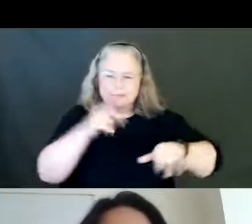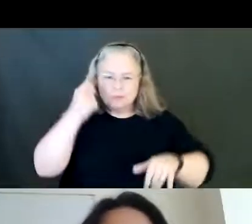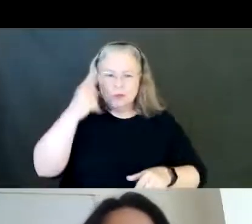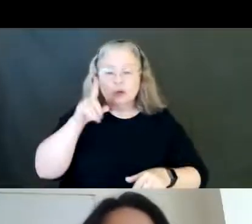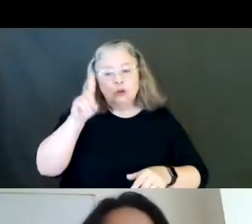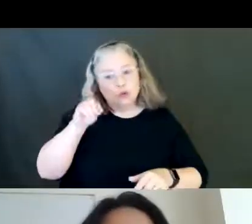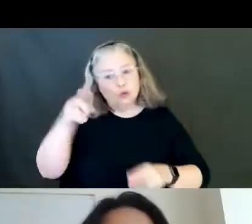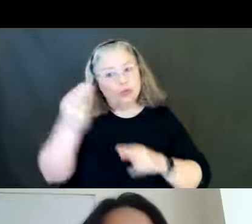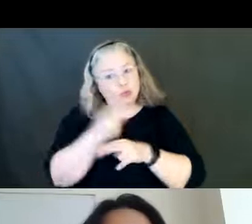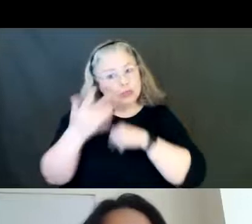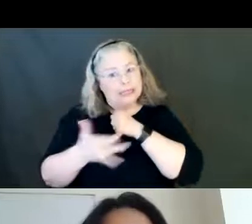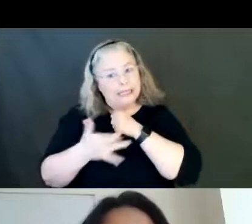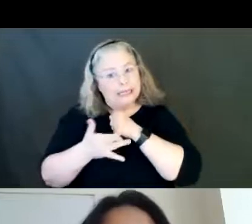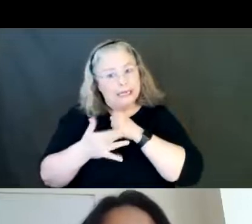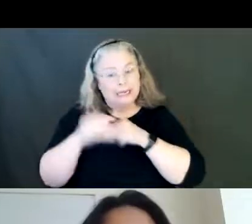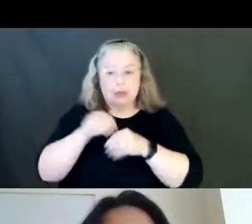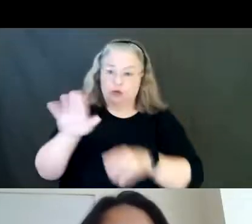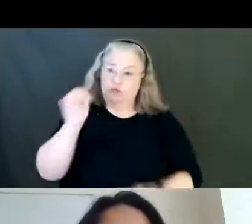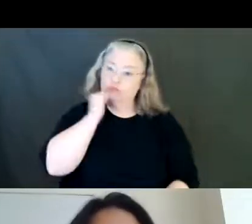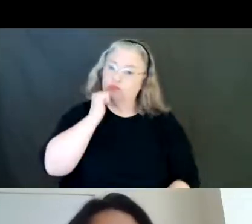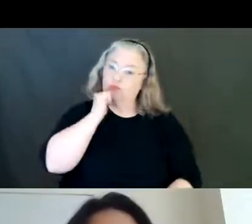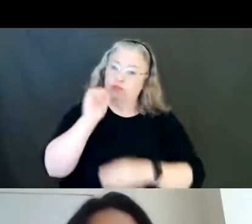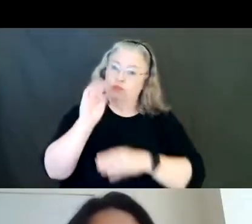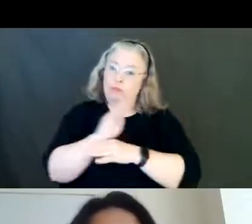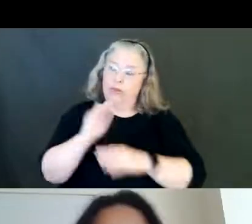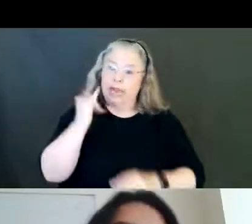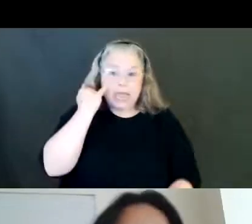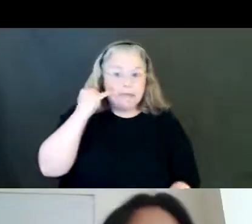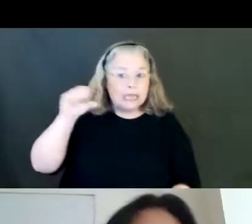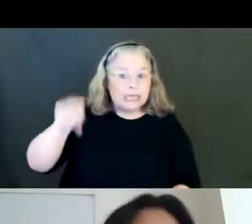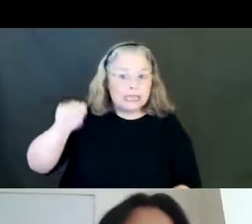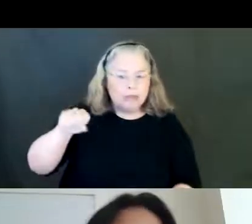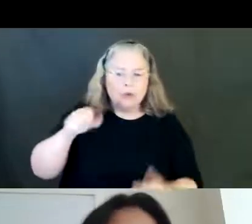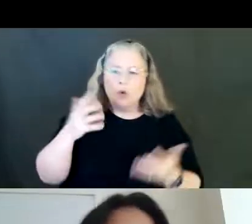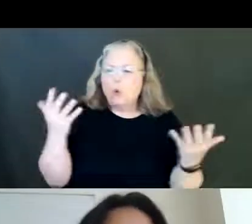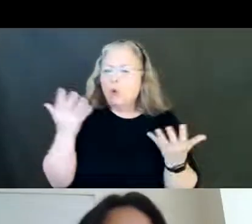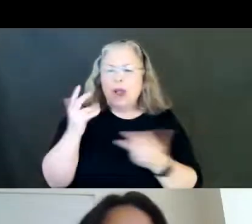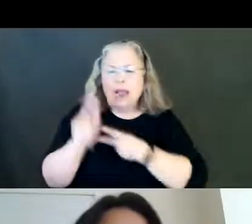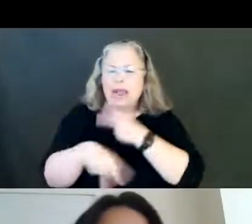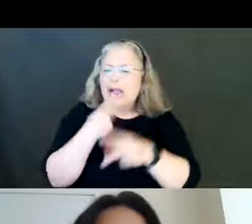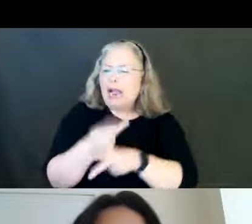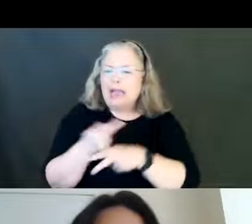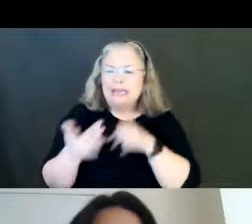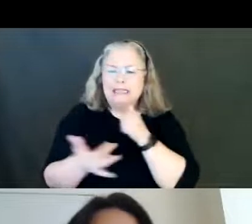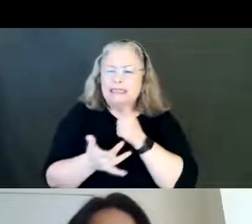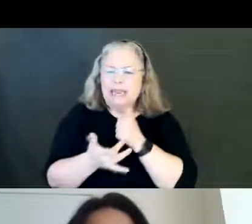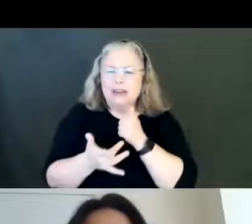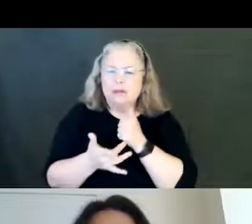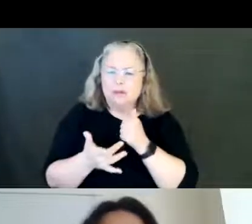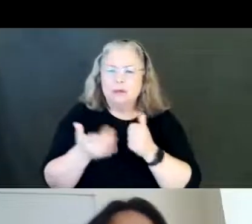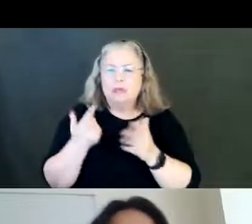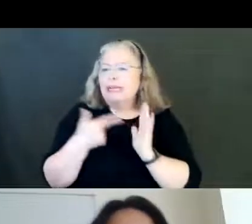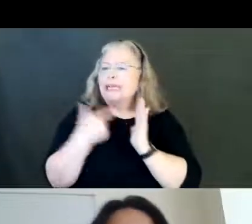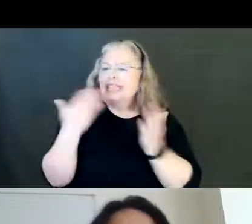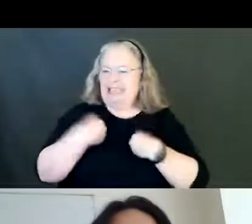use technology in your daily business? And if you do, what kind of technology do you use? Examples would be really helpful, such